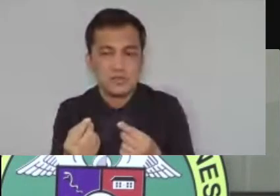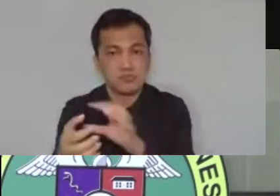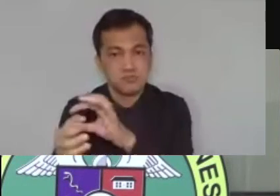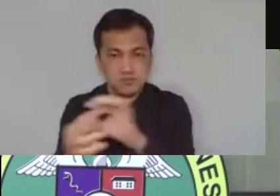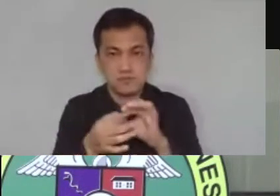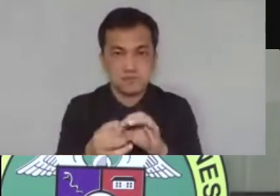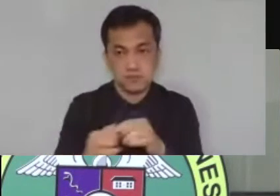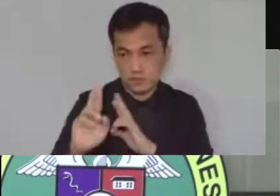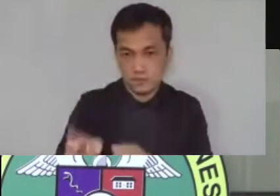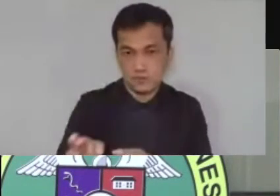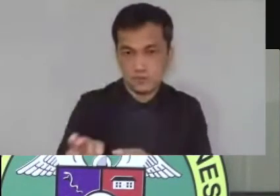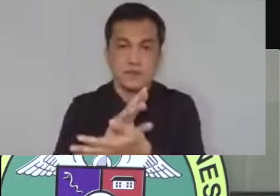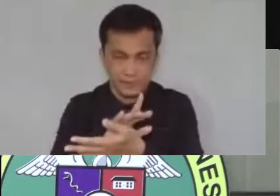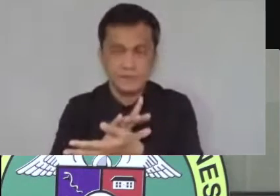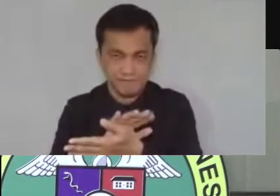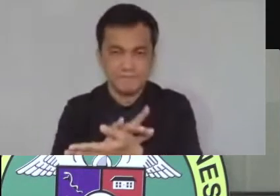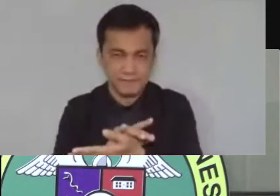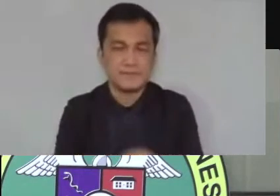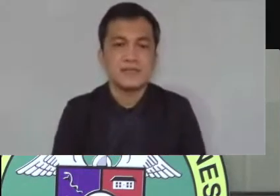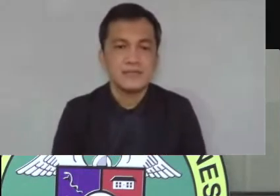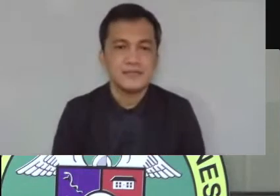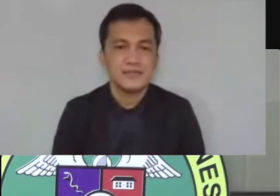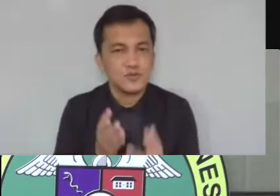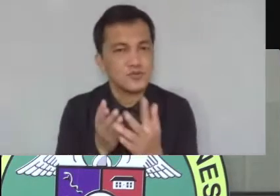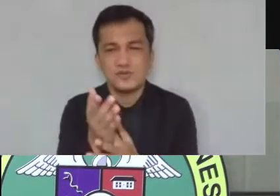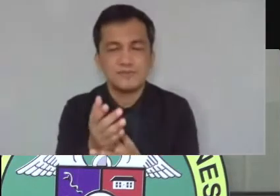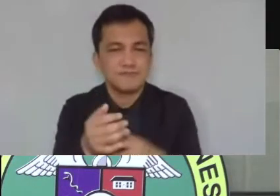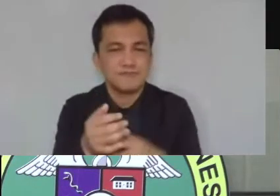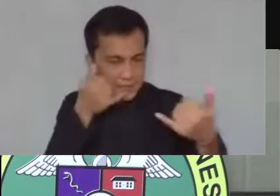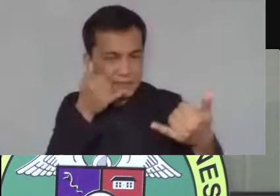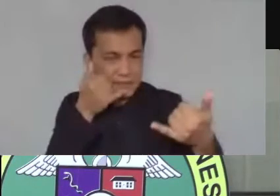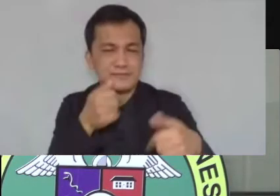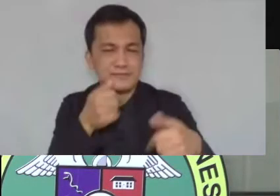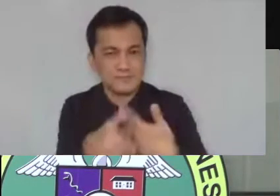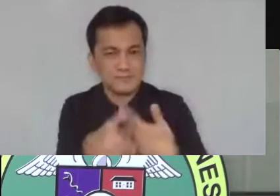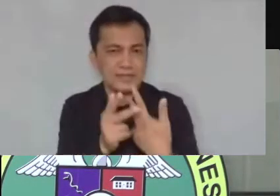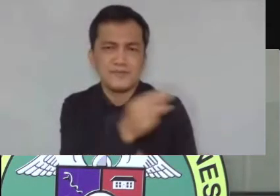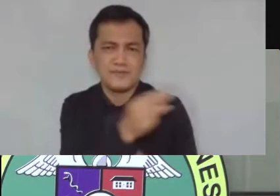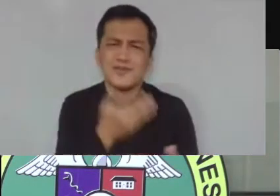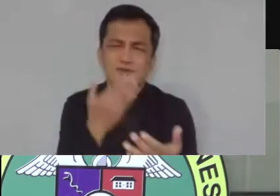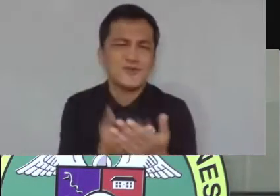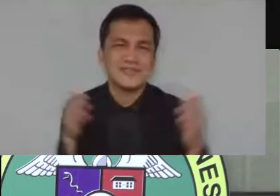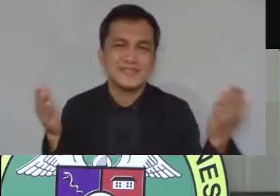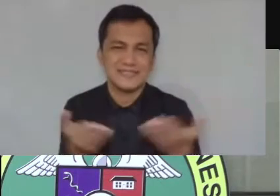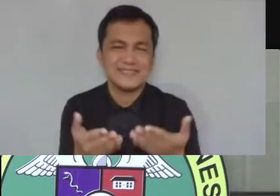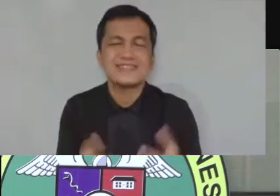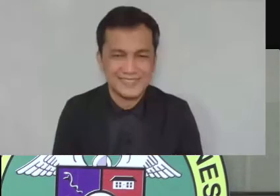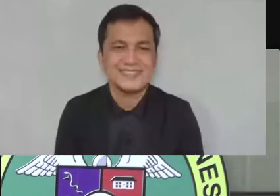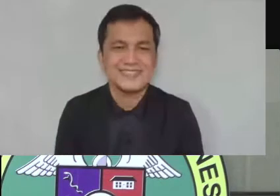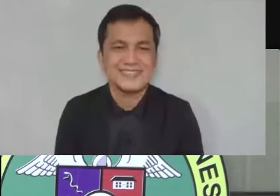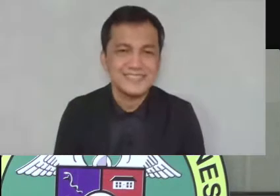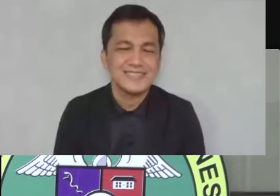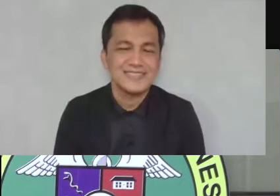to the COVID pandemic through telemedicine. So maybe it's a good introduction. Yeah.